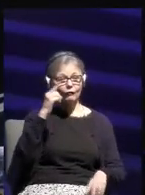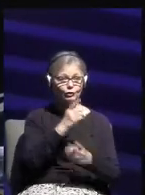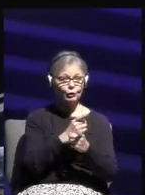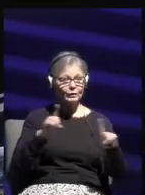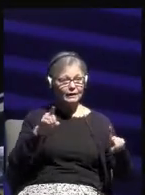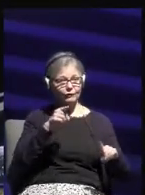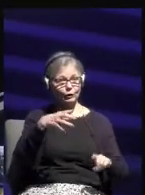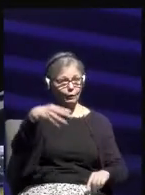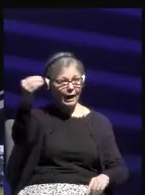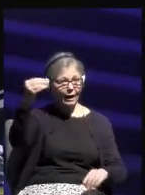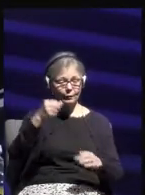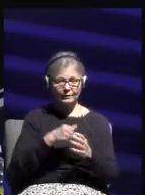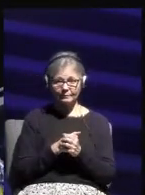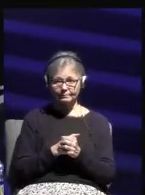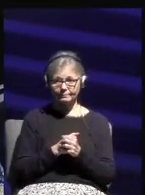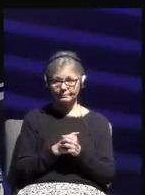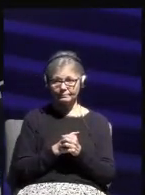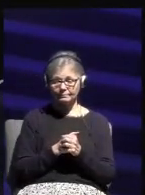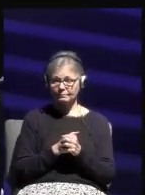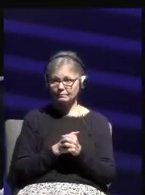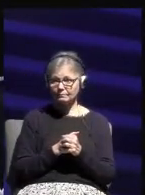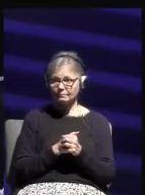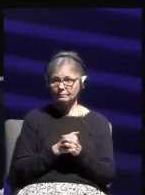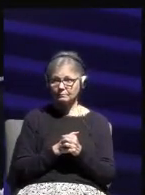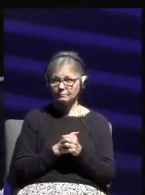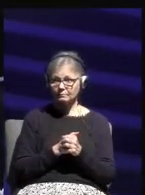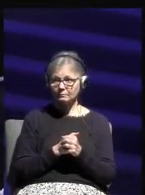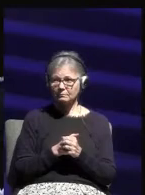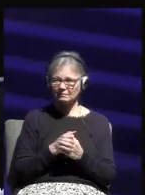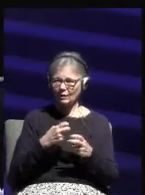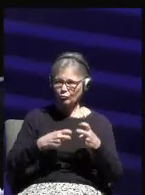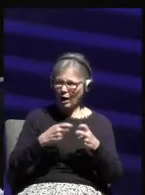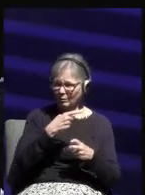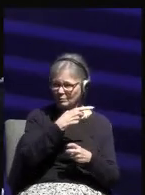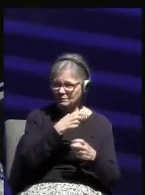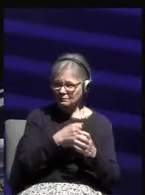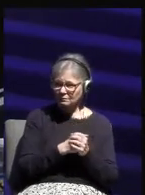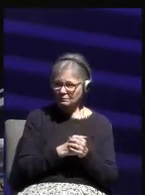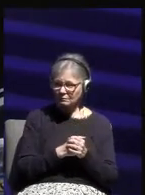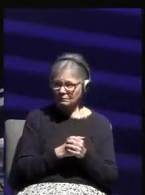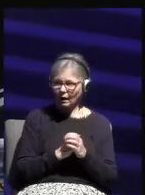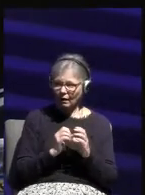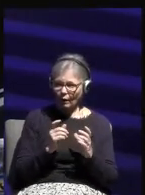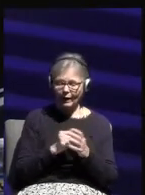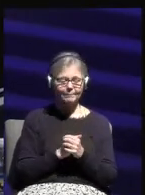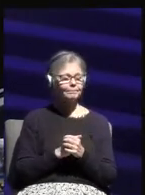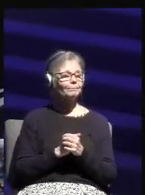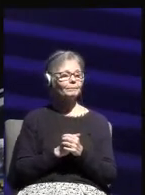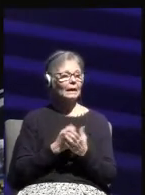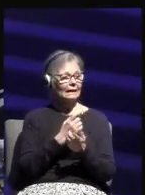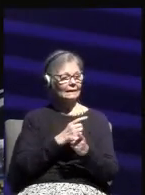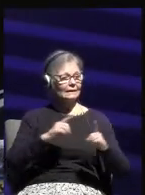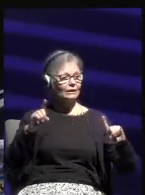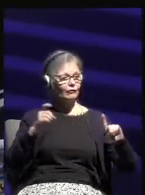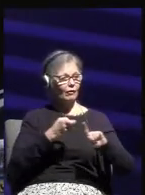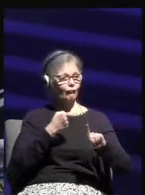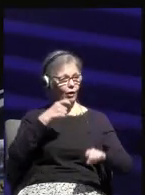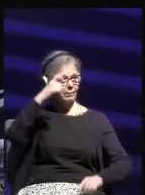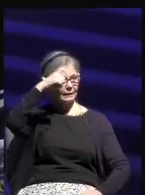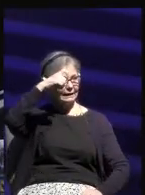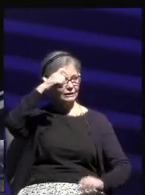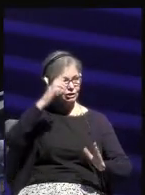out." Is the board jumping around? Is that what's going on? Okay. "To deliver them out of the hand of the